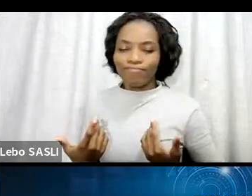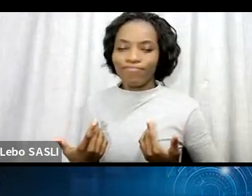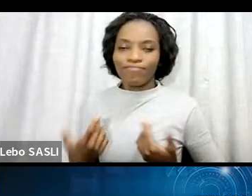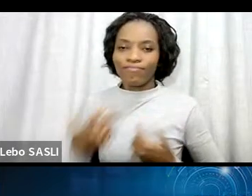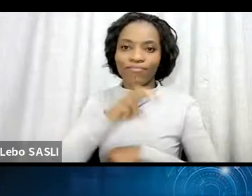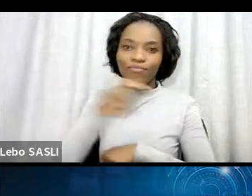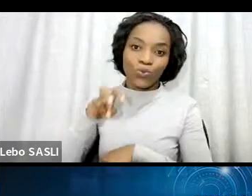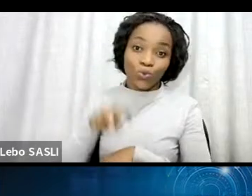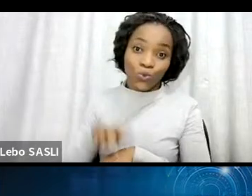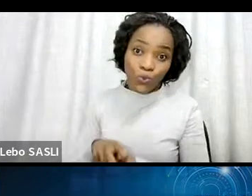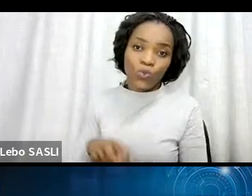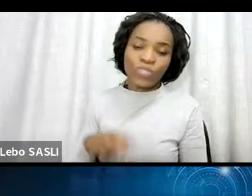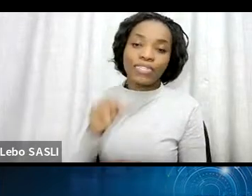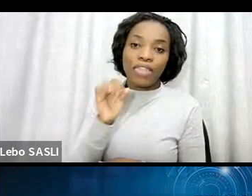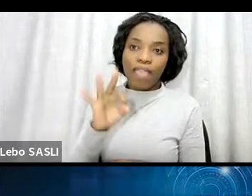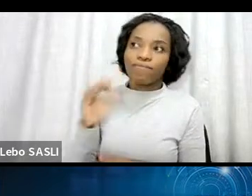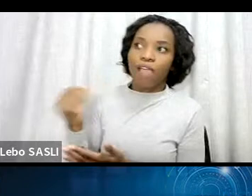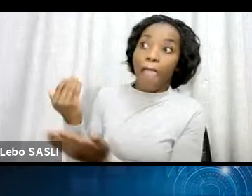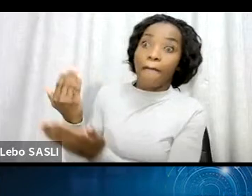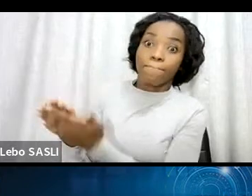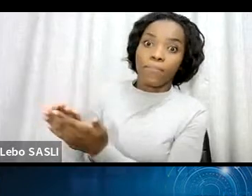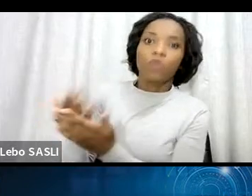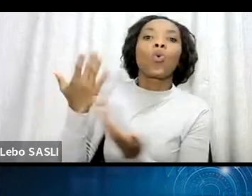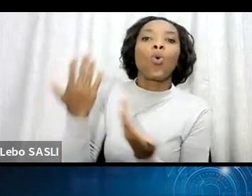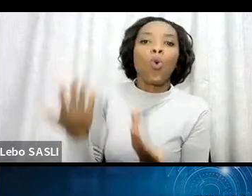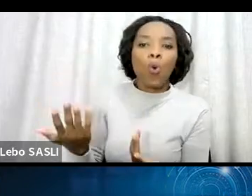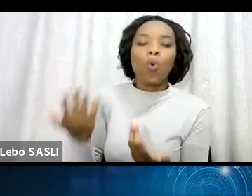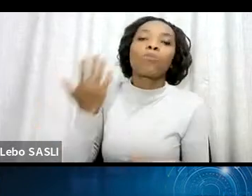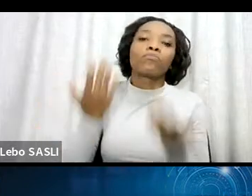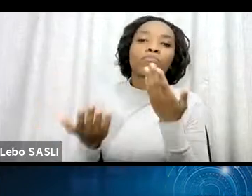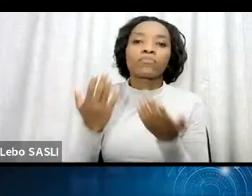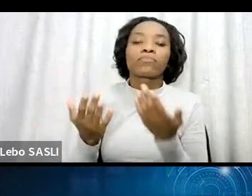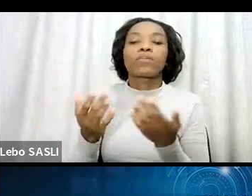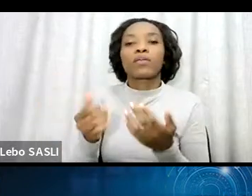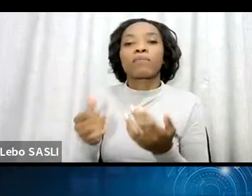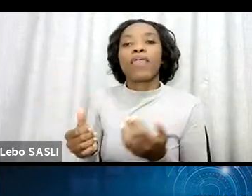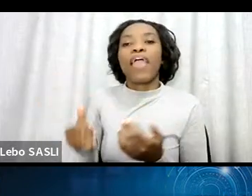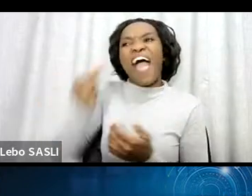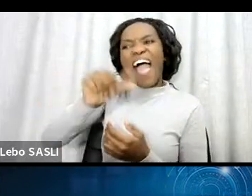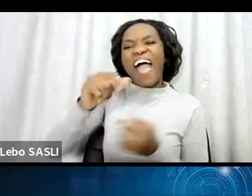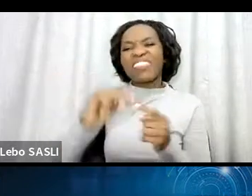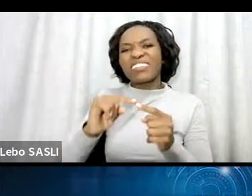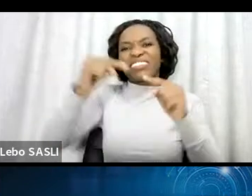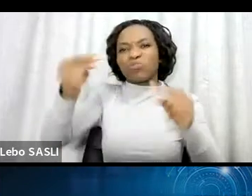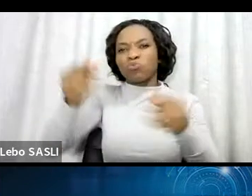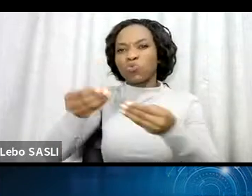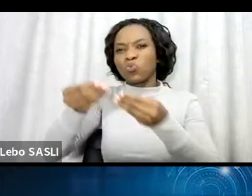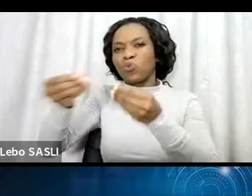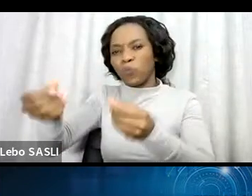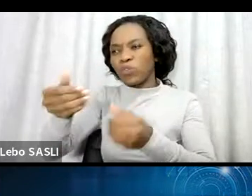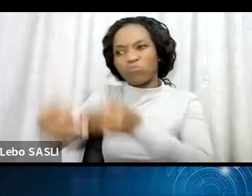representation when you appeal or follow the alternative dispute resolution.